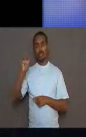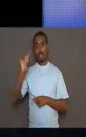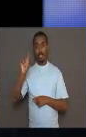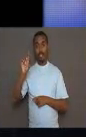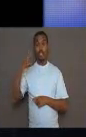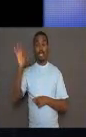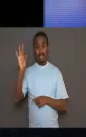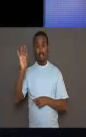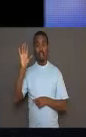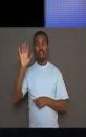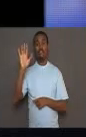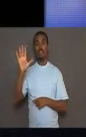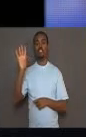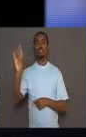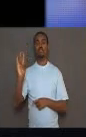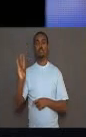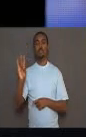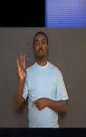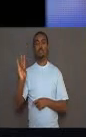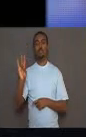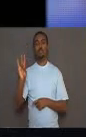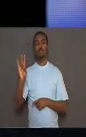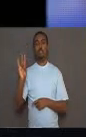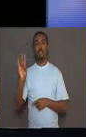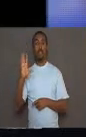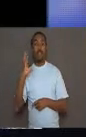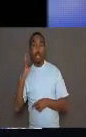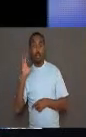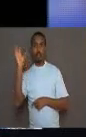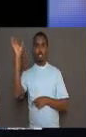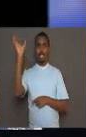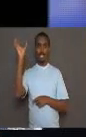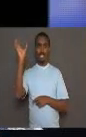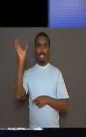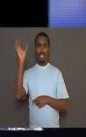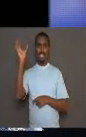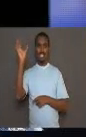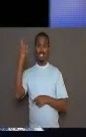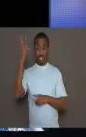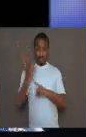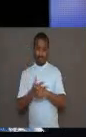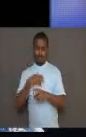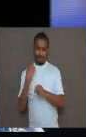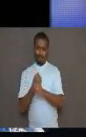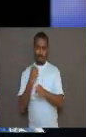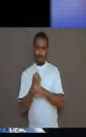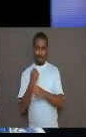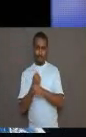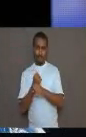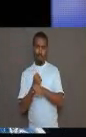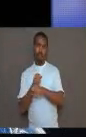1957, a radio satellite which spent 3 months orbiting the